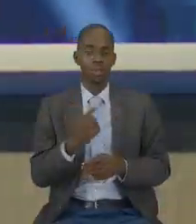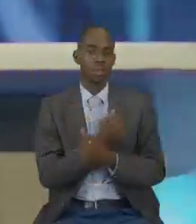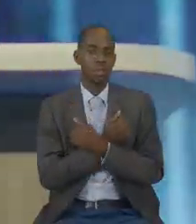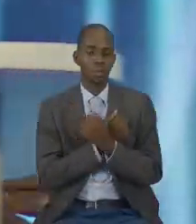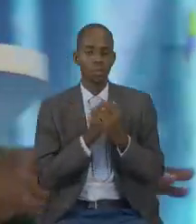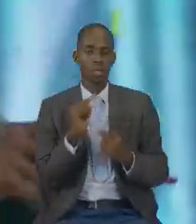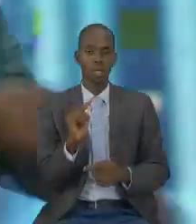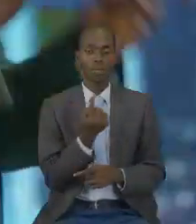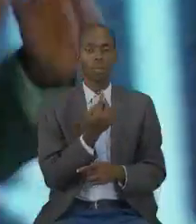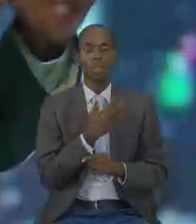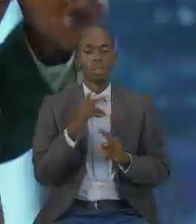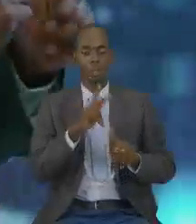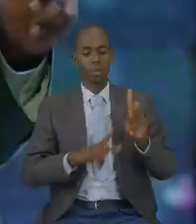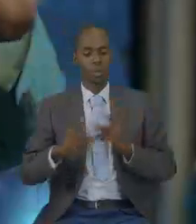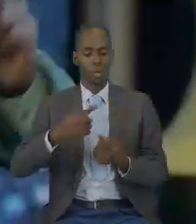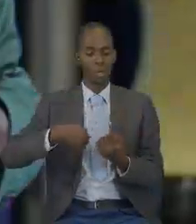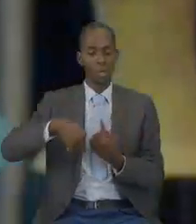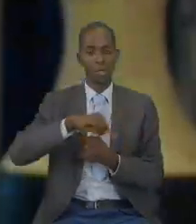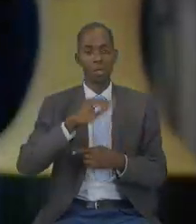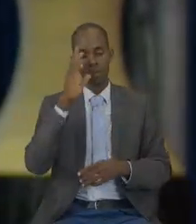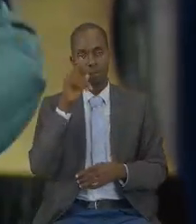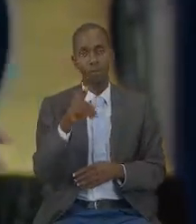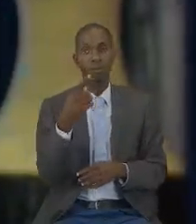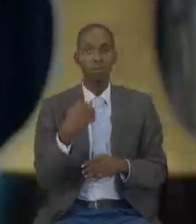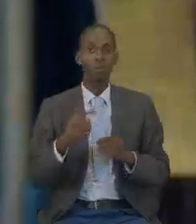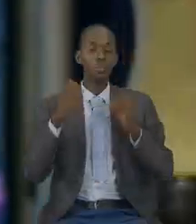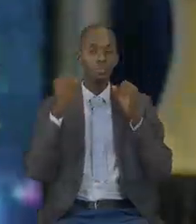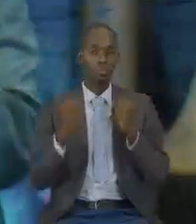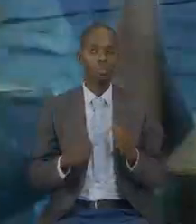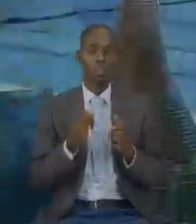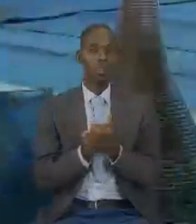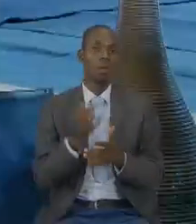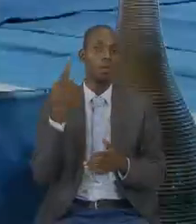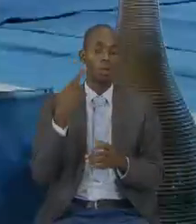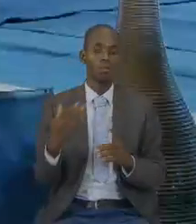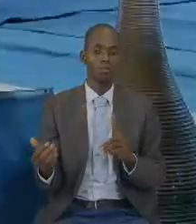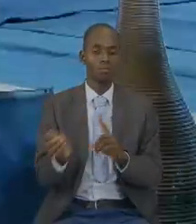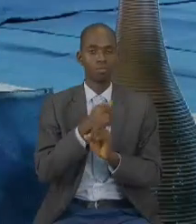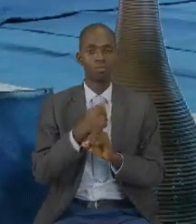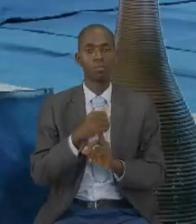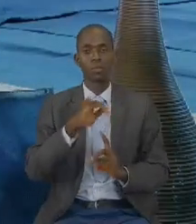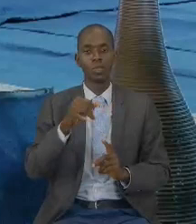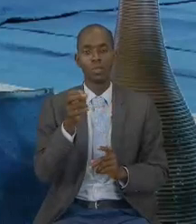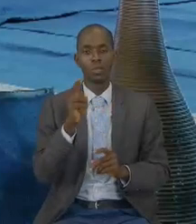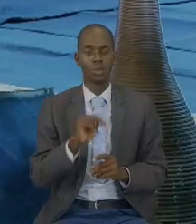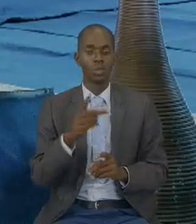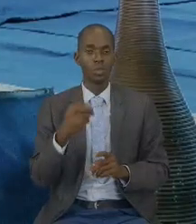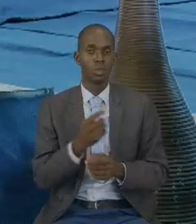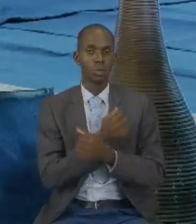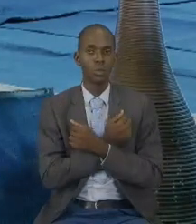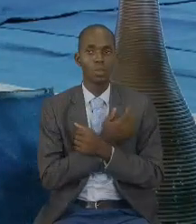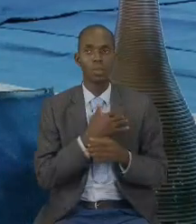around him, the powers that were, they took him and put him in an